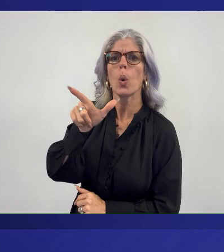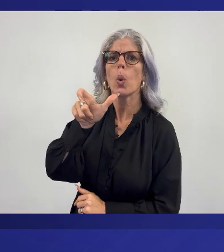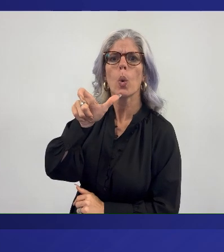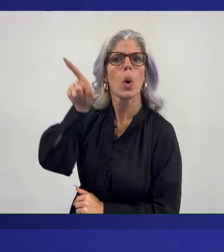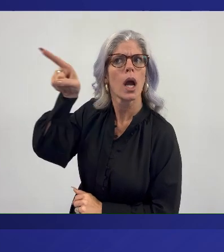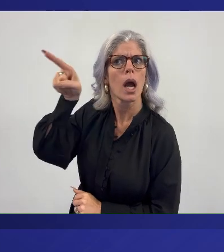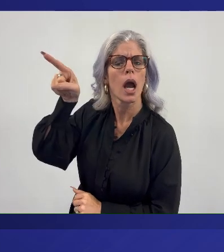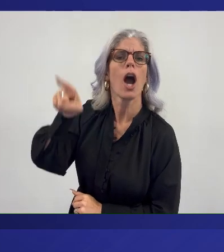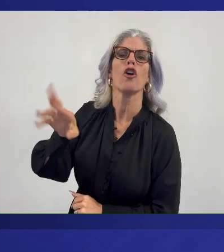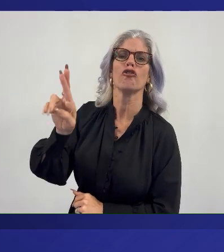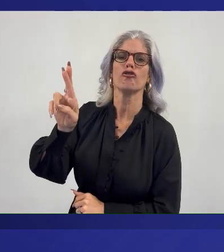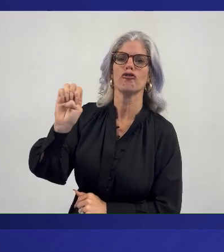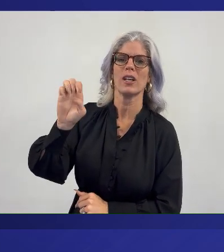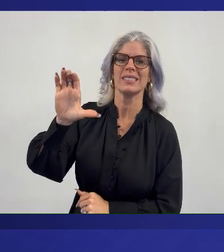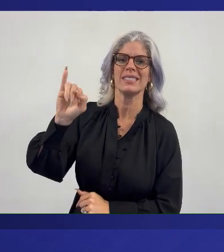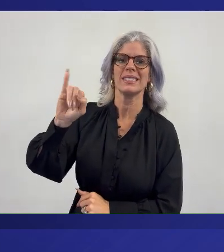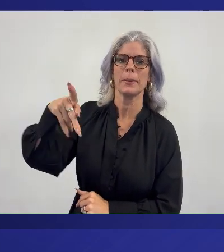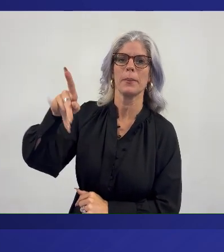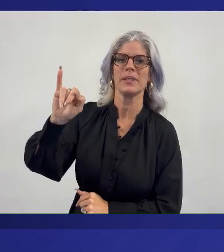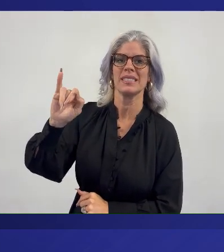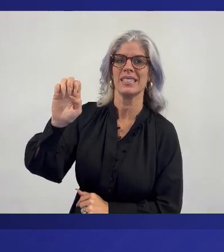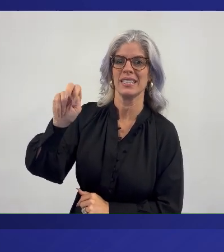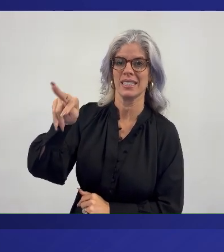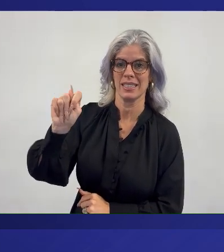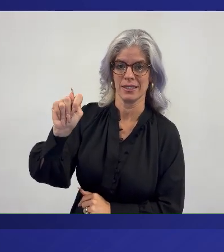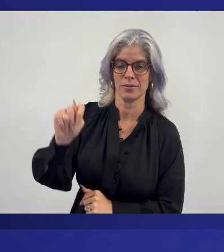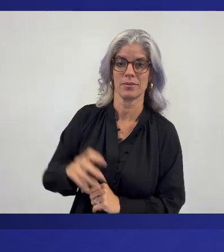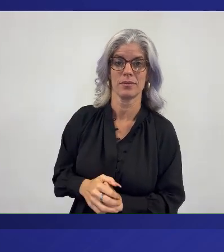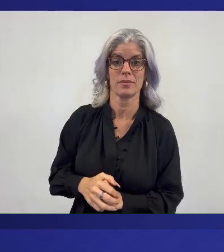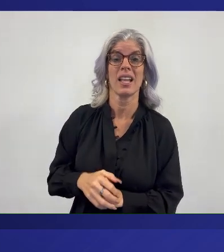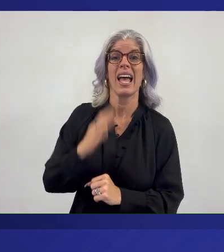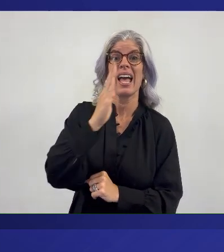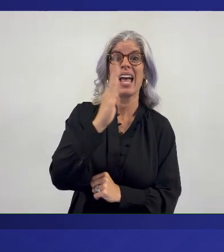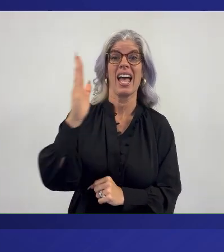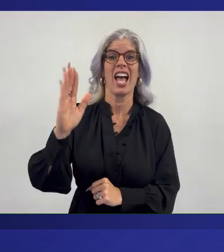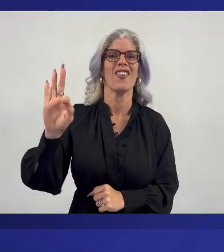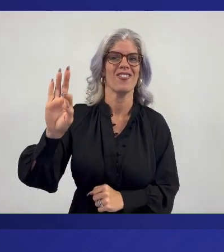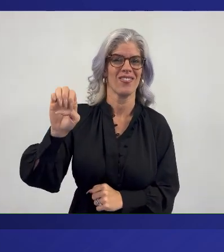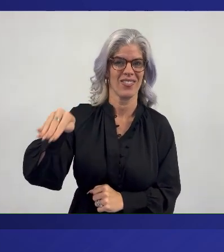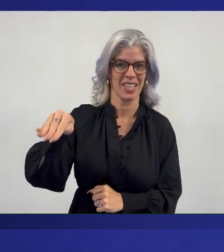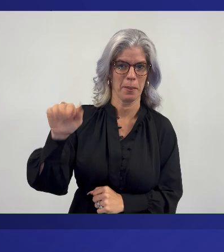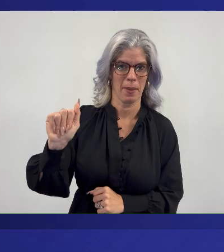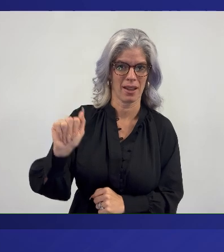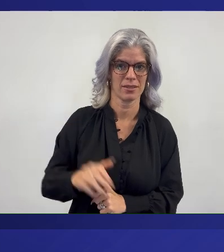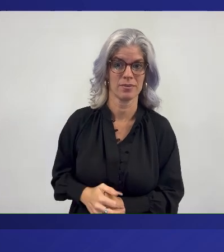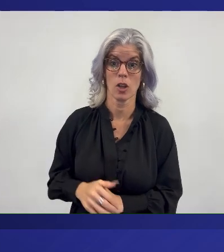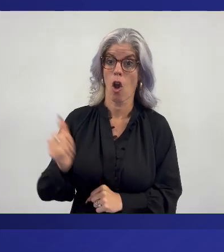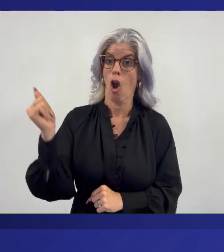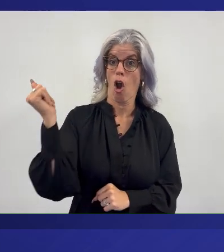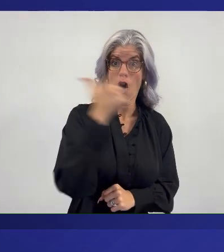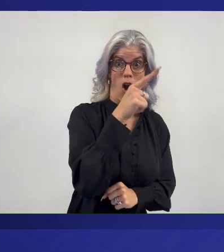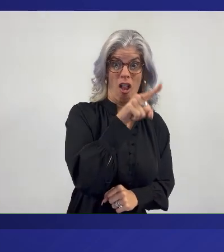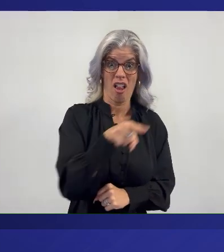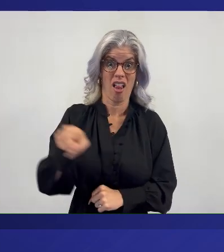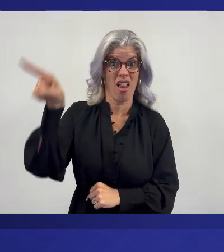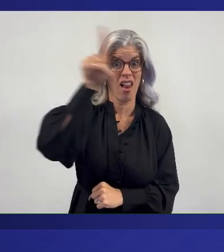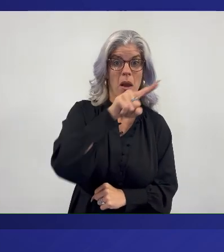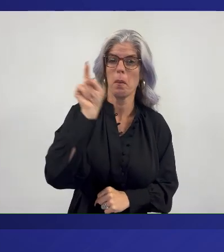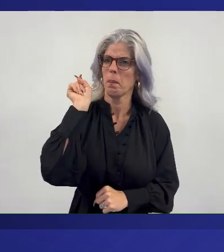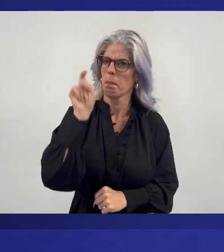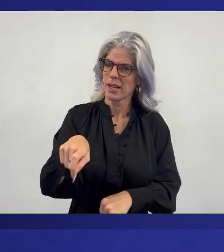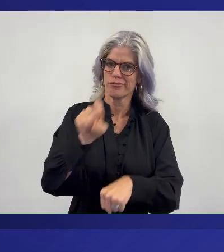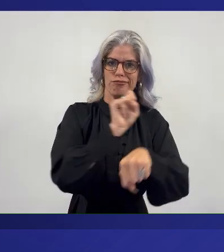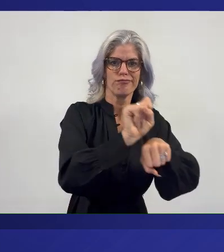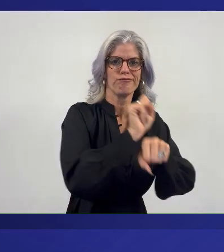closeout. And the purpose of this slide is to show you everyone's responsibility as we navigate the FEMA PA program.